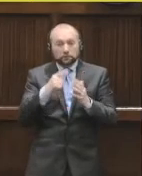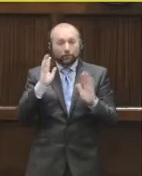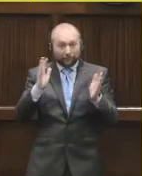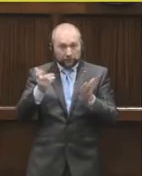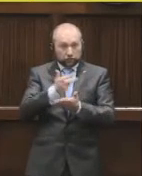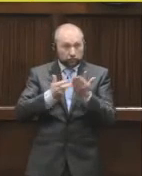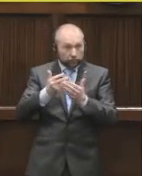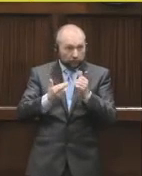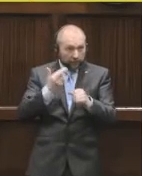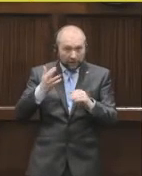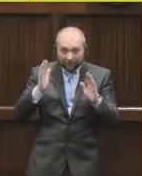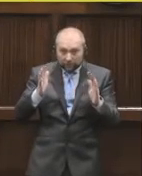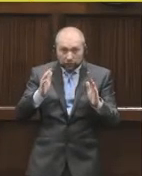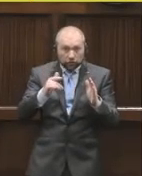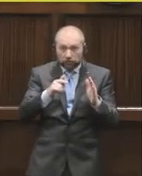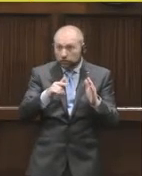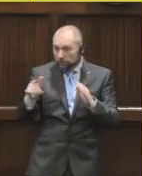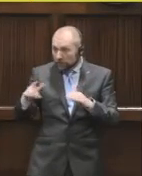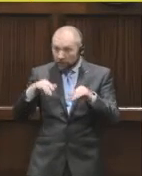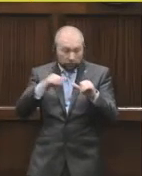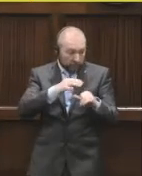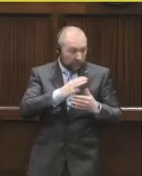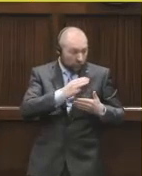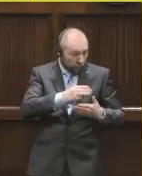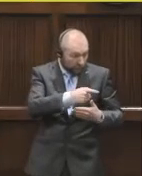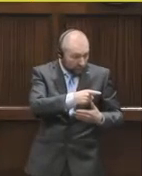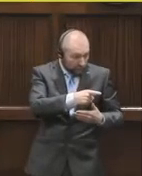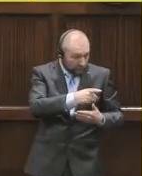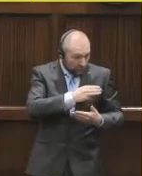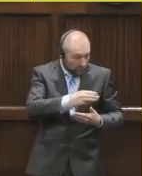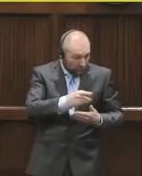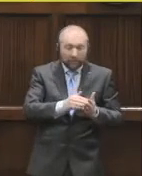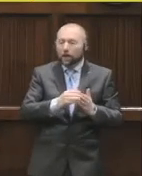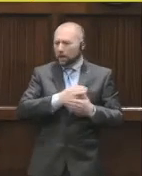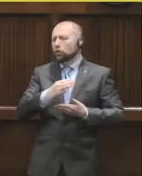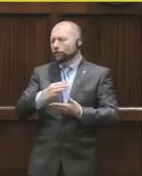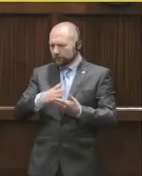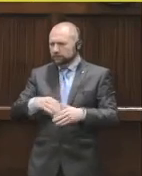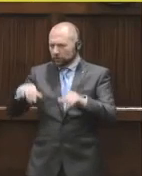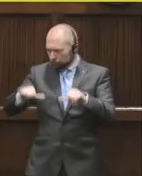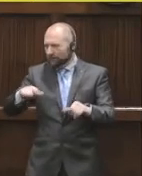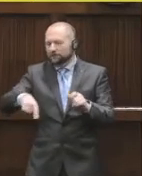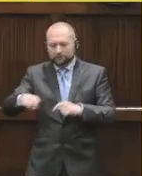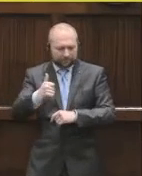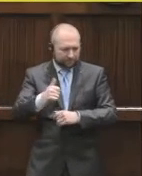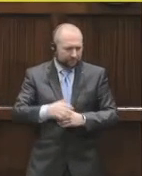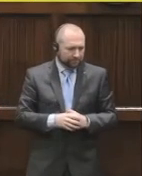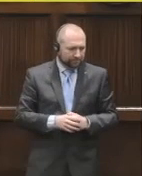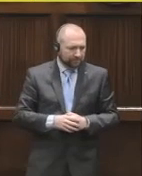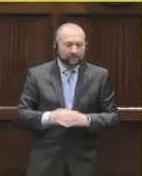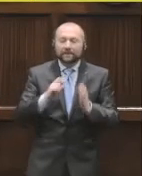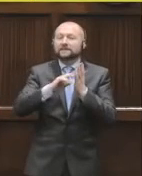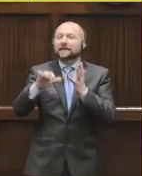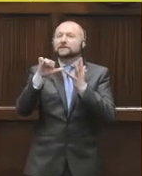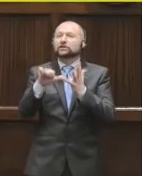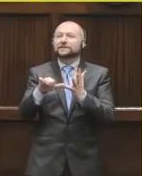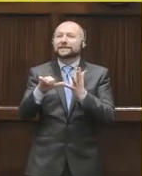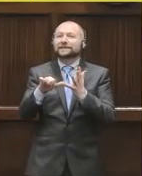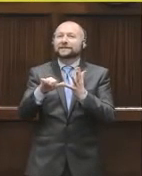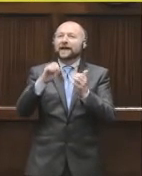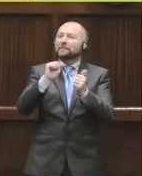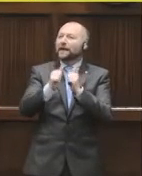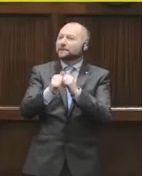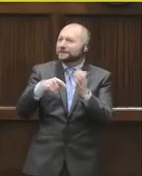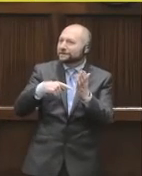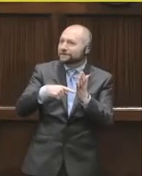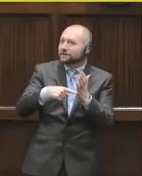that agreed? Agreed. Is moved. Move, Minister. Move 14. I move. Agreed. Section 6 as amended, stand